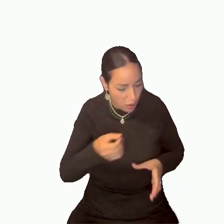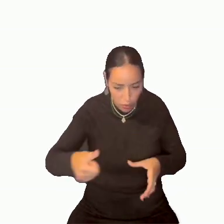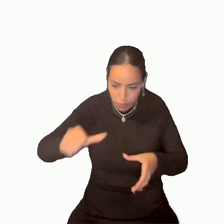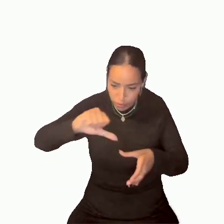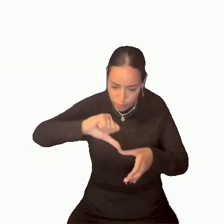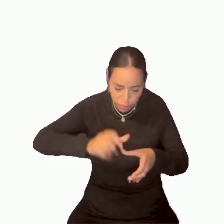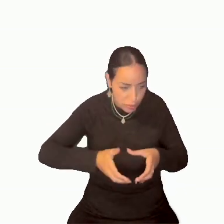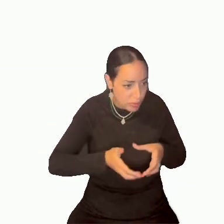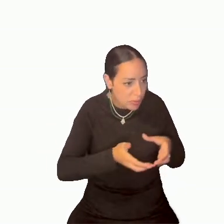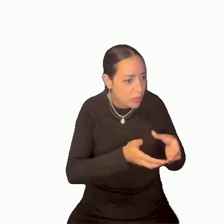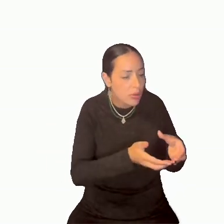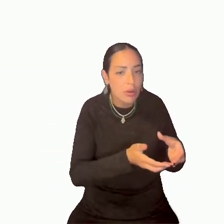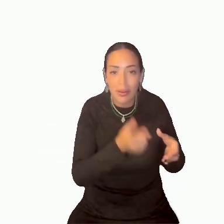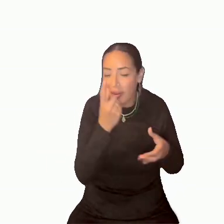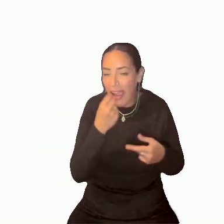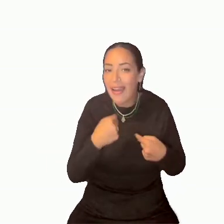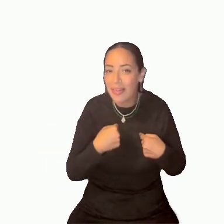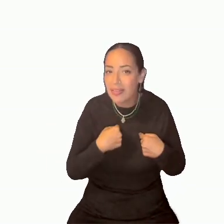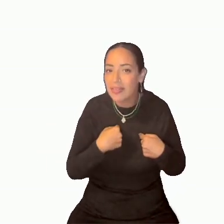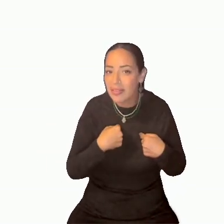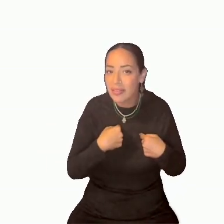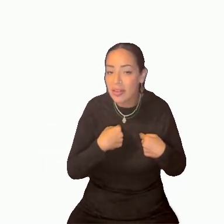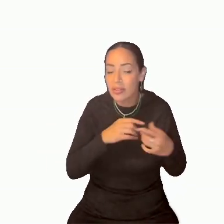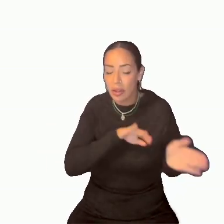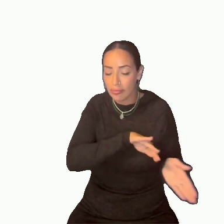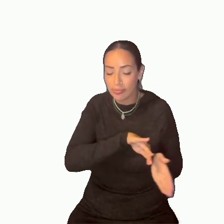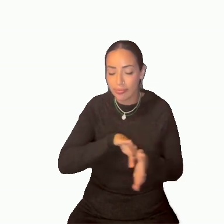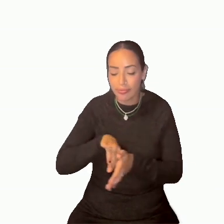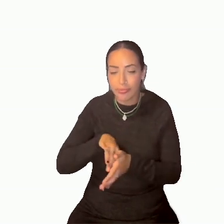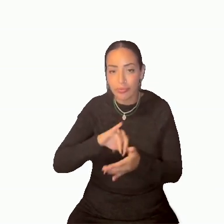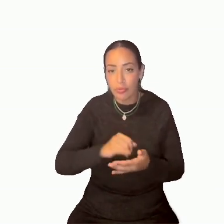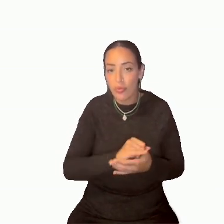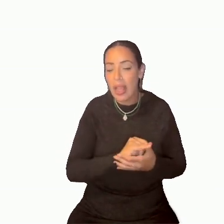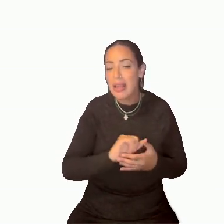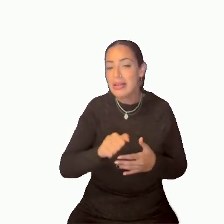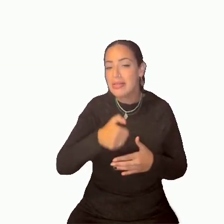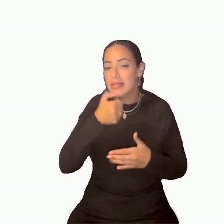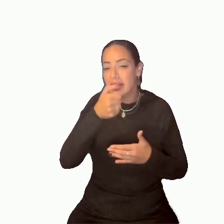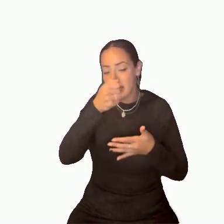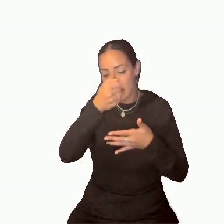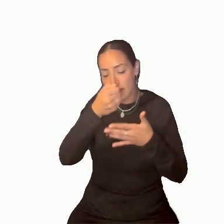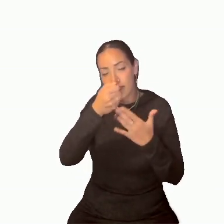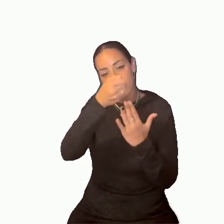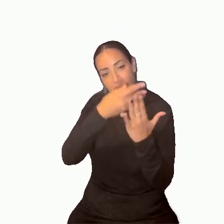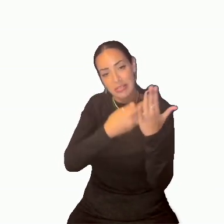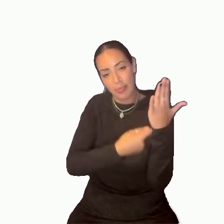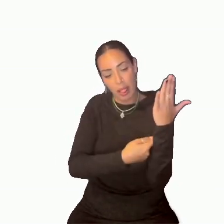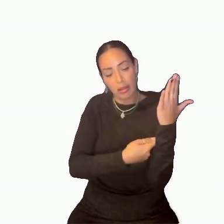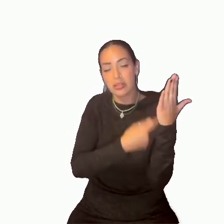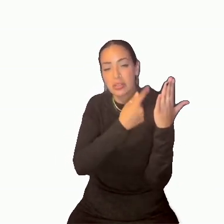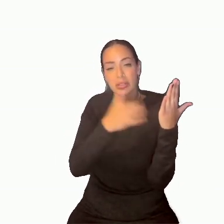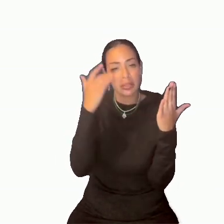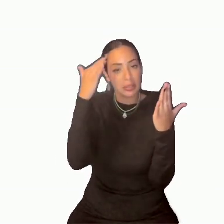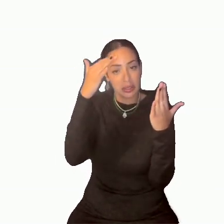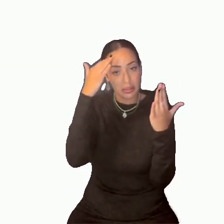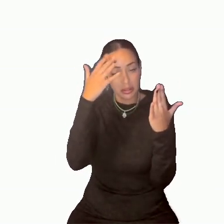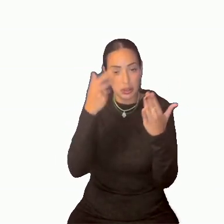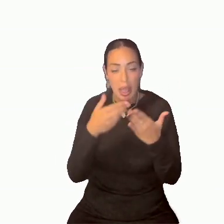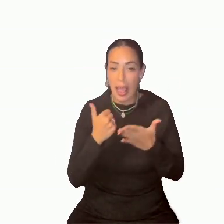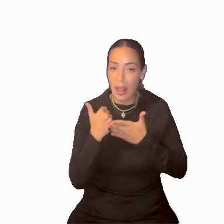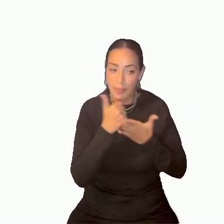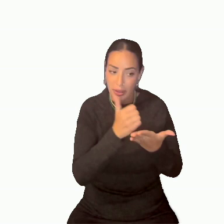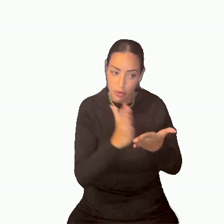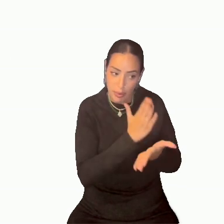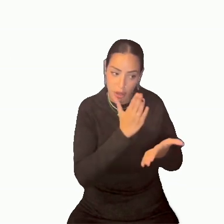Whilst each of the 6 principles are important, in my experience, working to offer choices and to restore a sense of control are